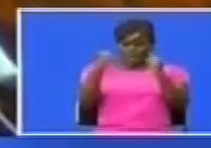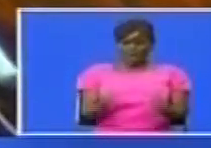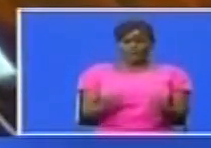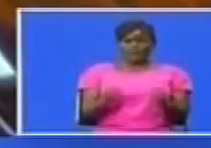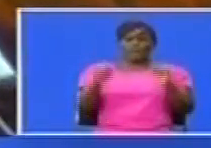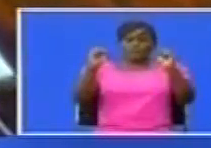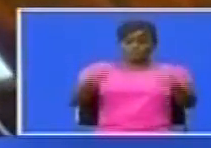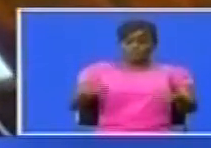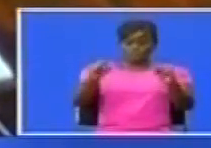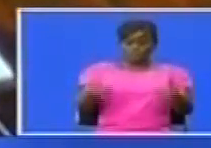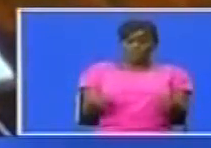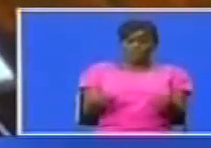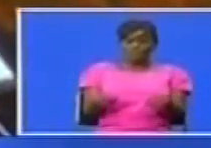able